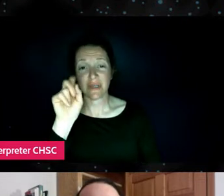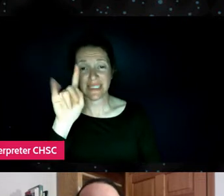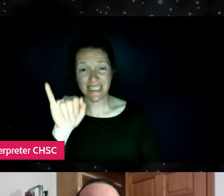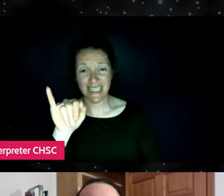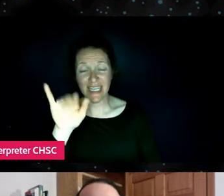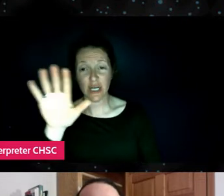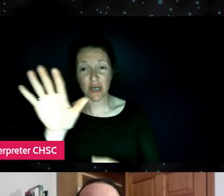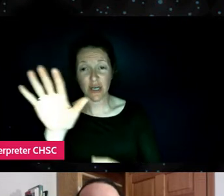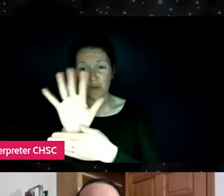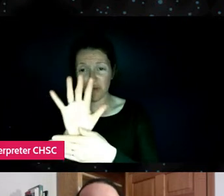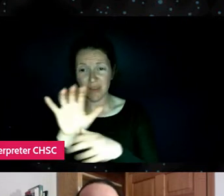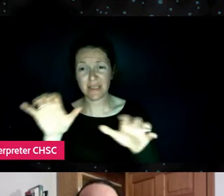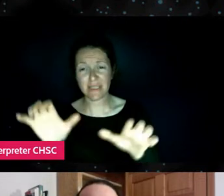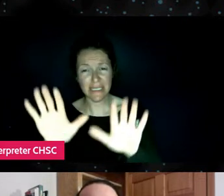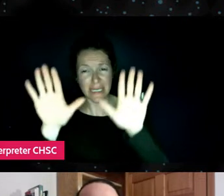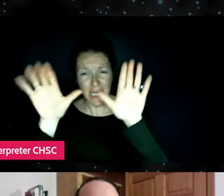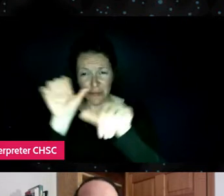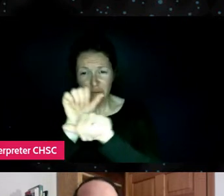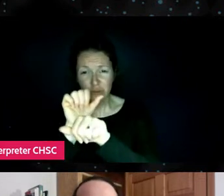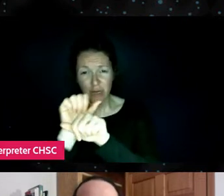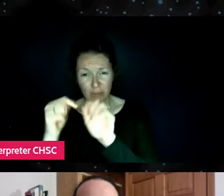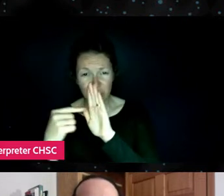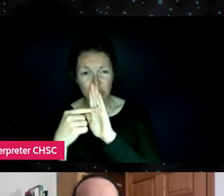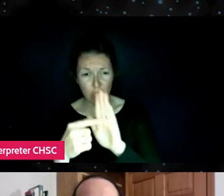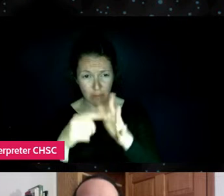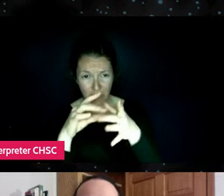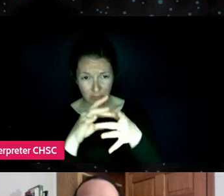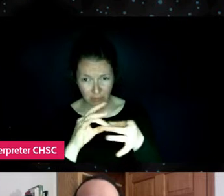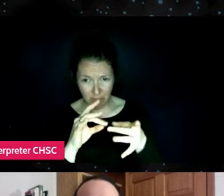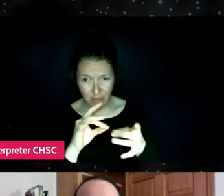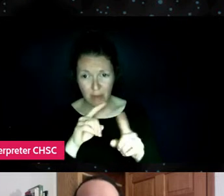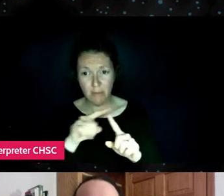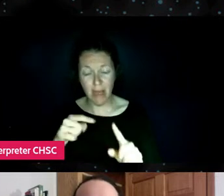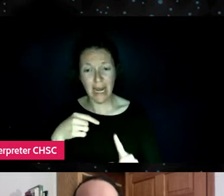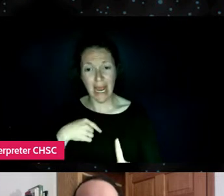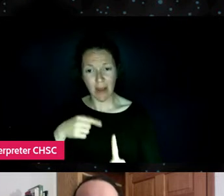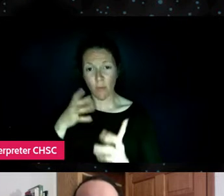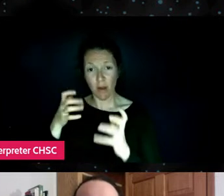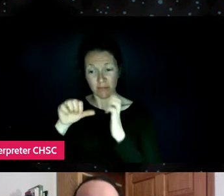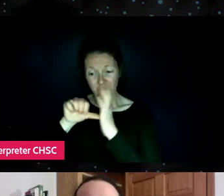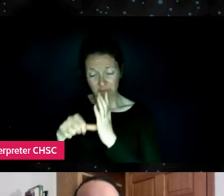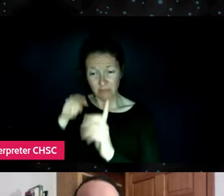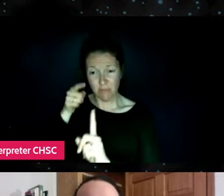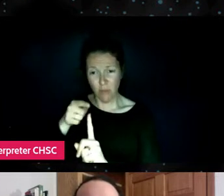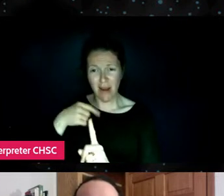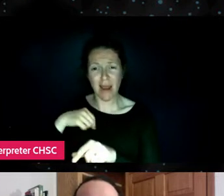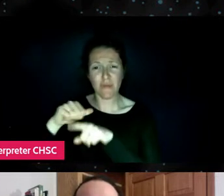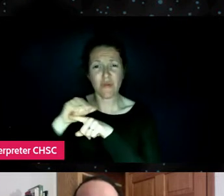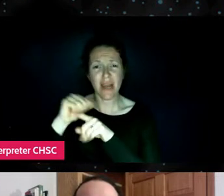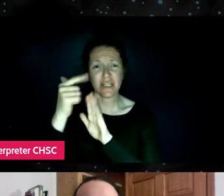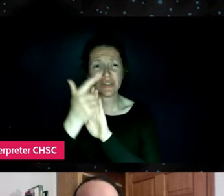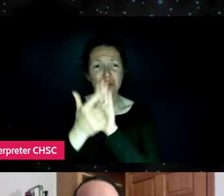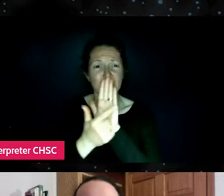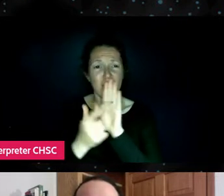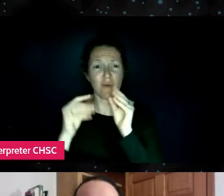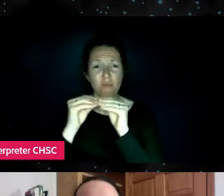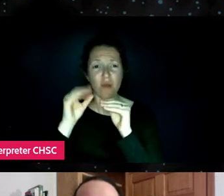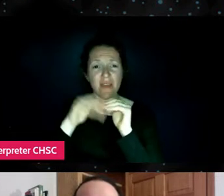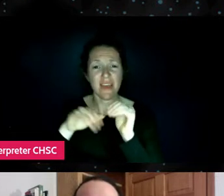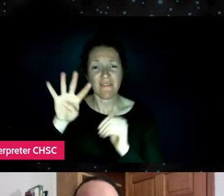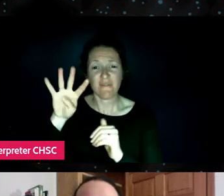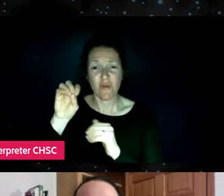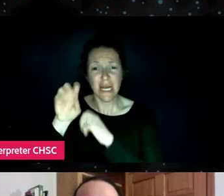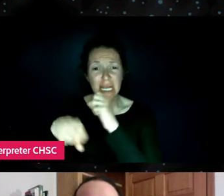Christi's movie does an excellent job depicting this, I want to make the point that I've been practicing law for over 40 years. And these plaintiffs are the